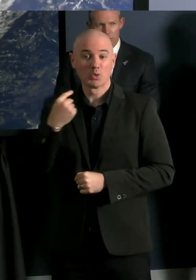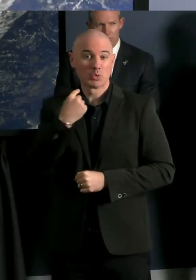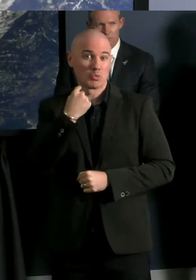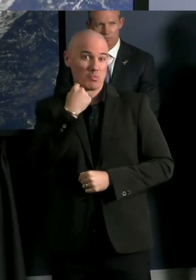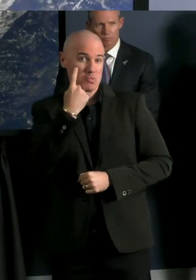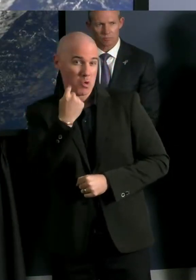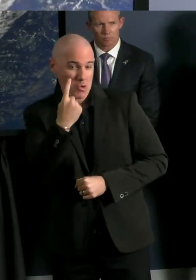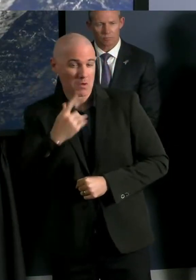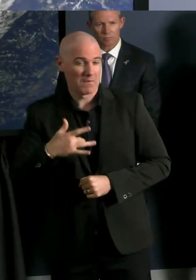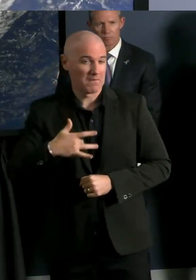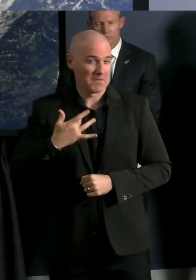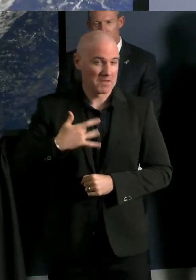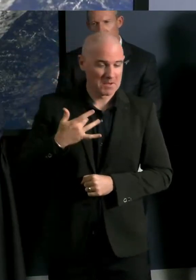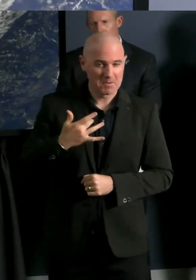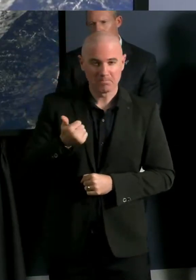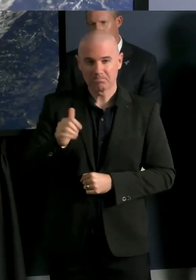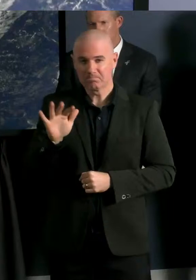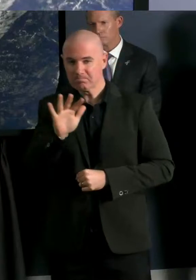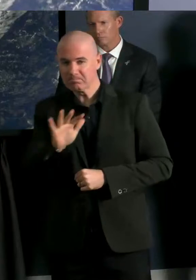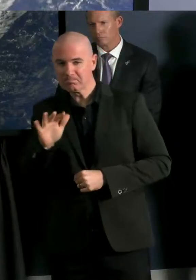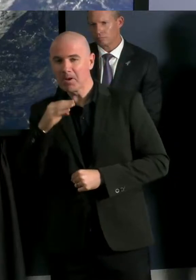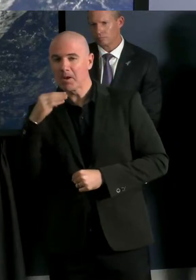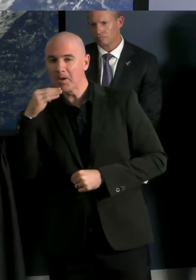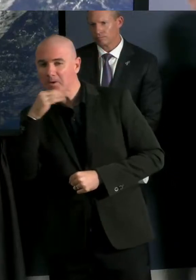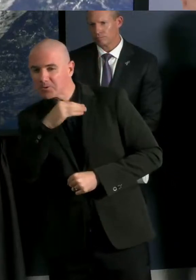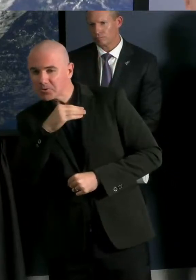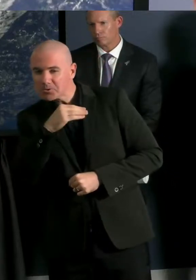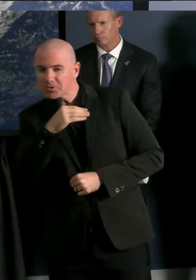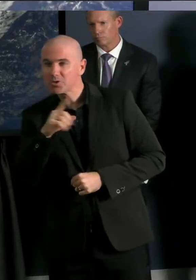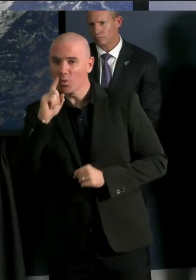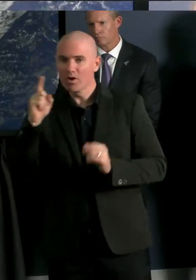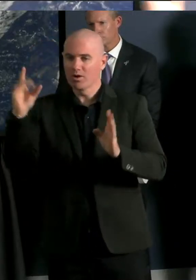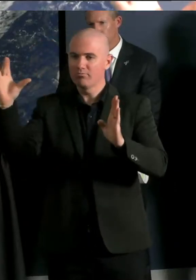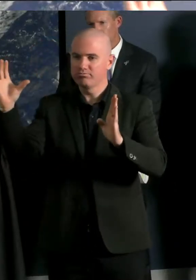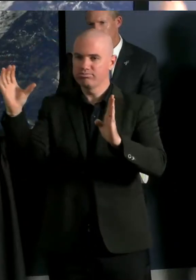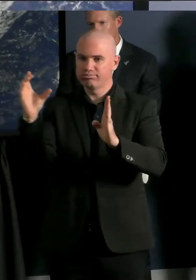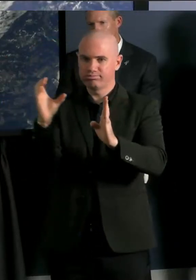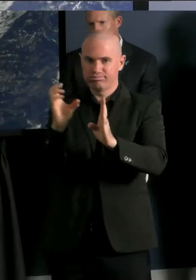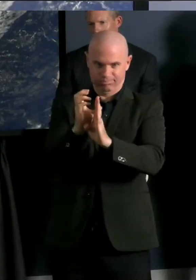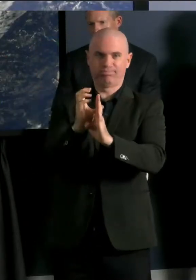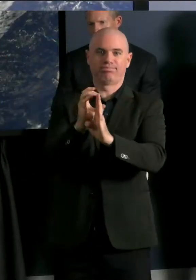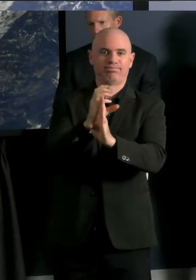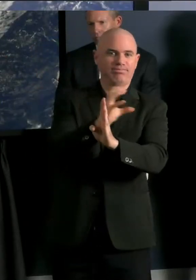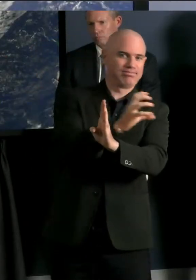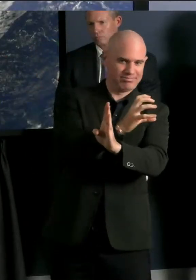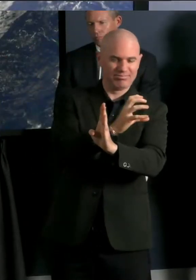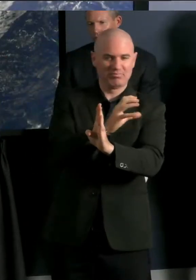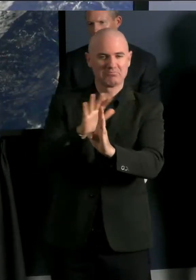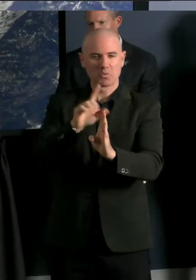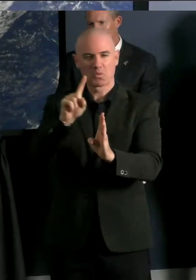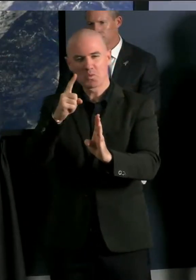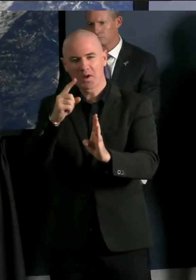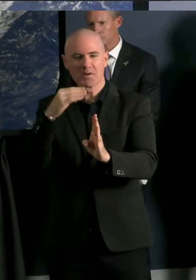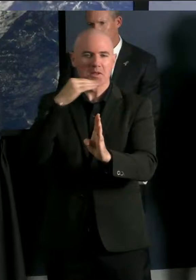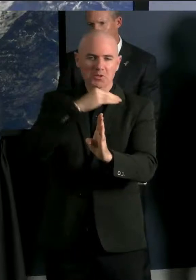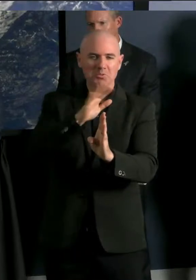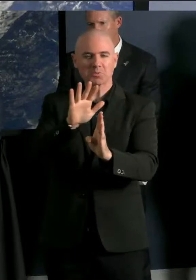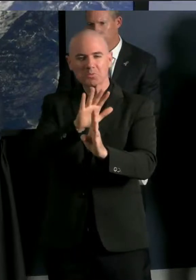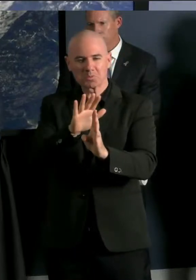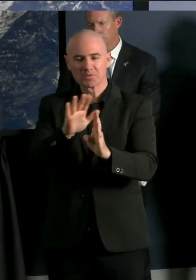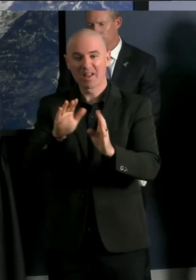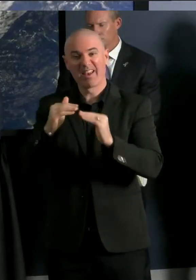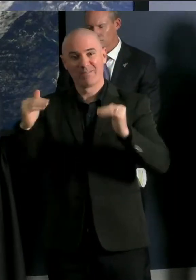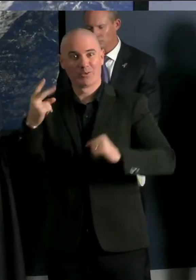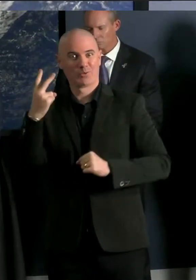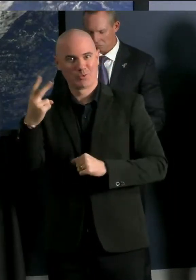tomorrow sometime around lunchtime as a Category 2 system. Today we started to see some wind and rain in around